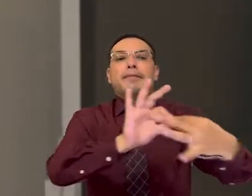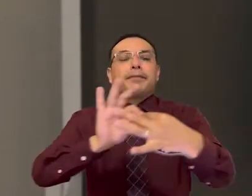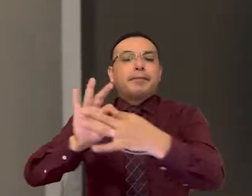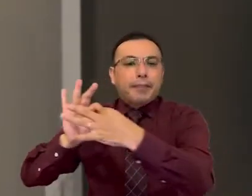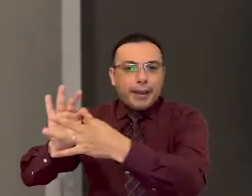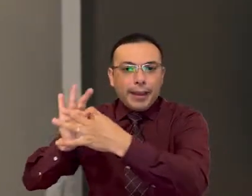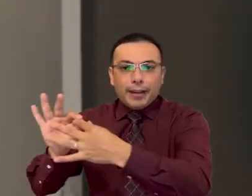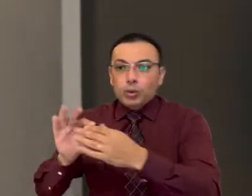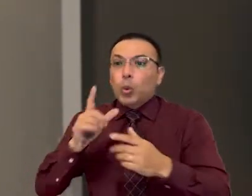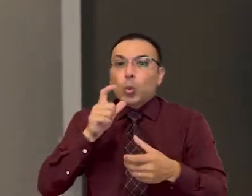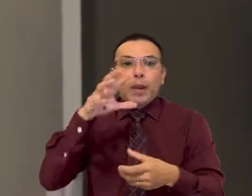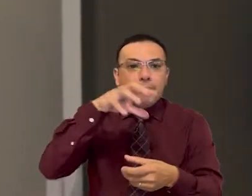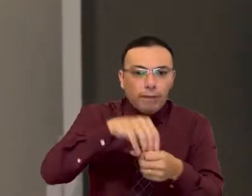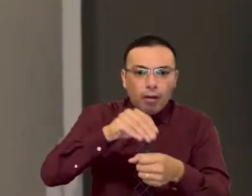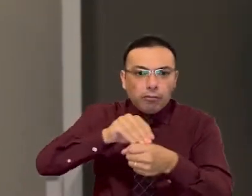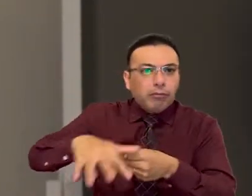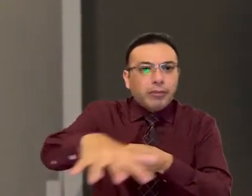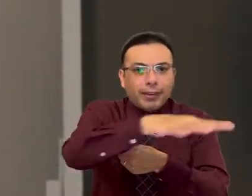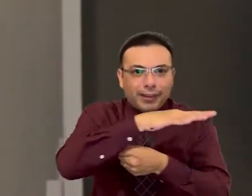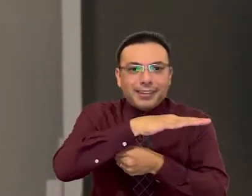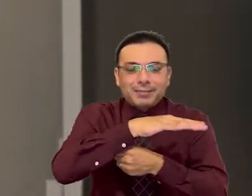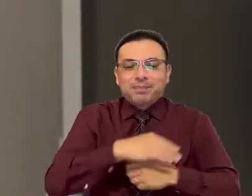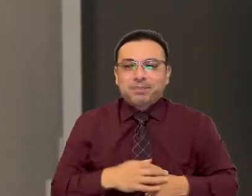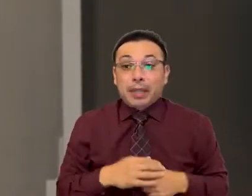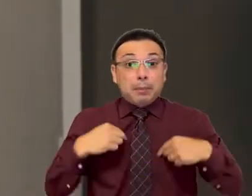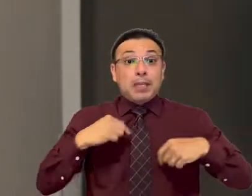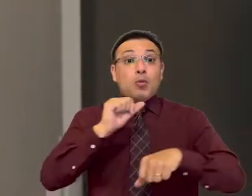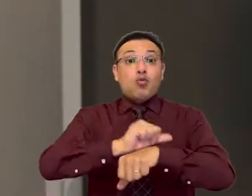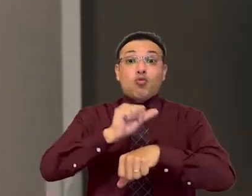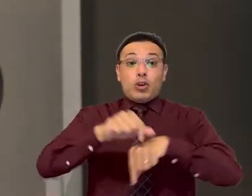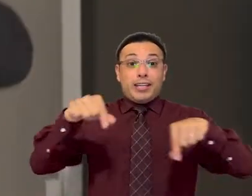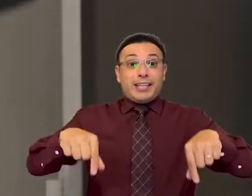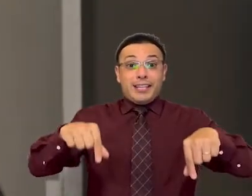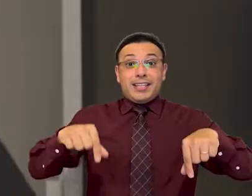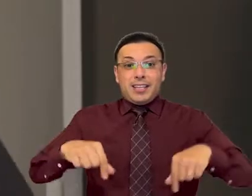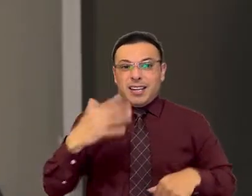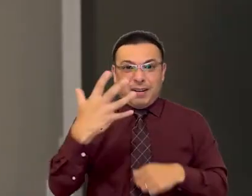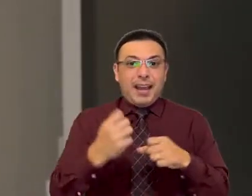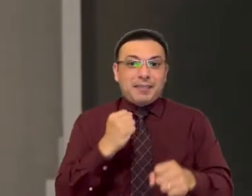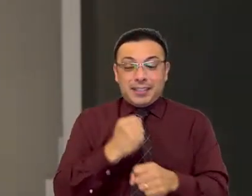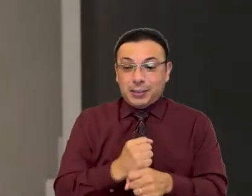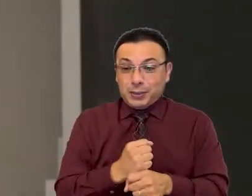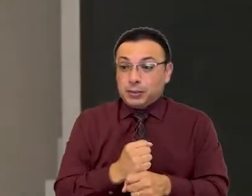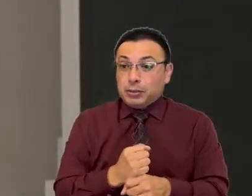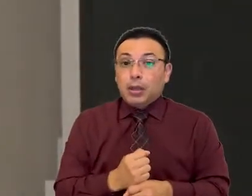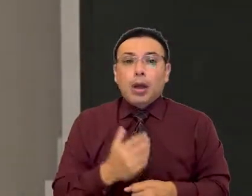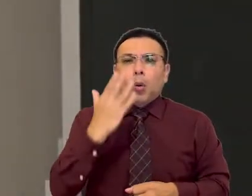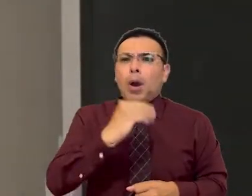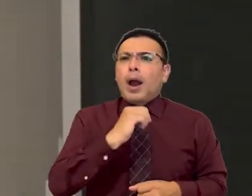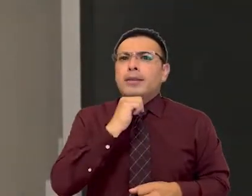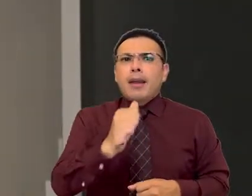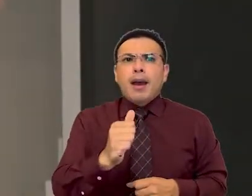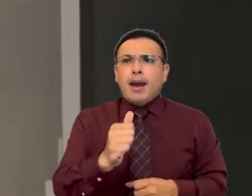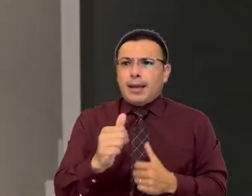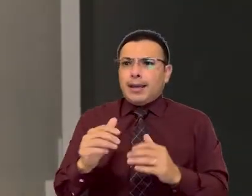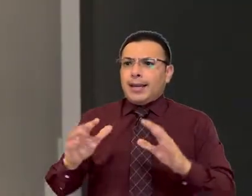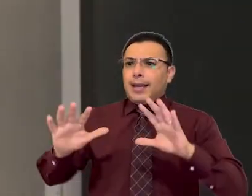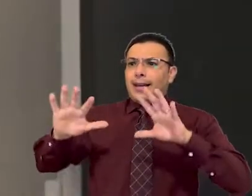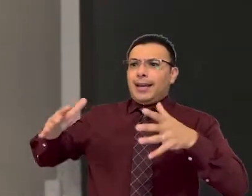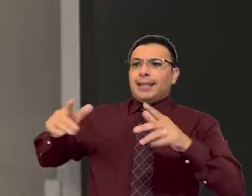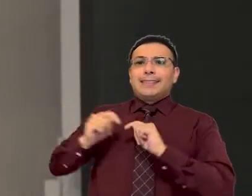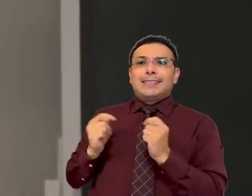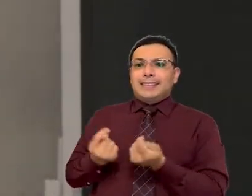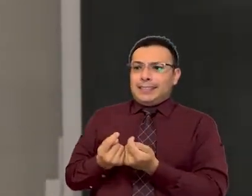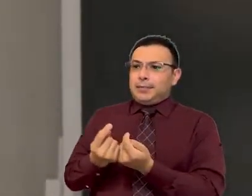the renewables business. Been in Equinor 5 years. And why don't we just ask my team to come on up and very